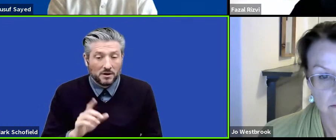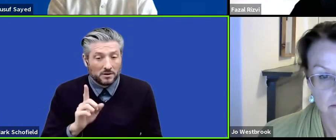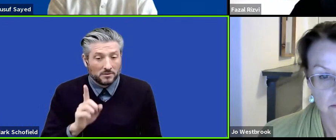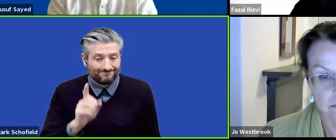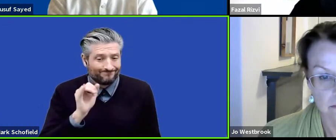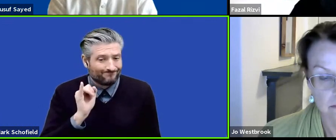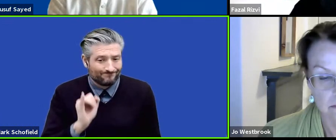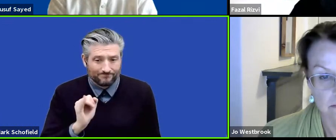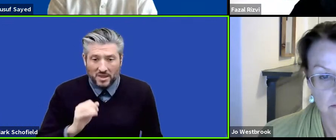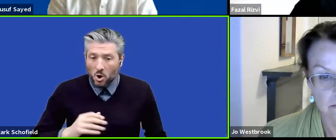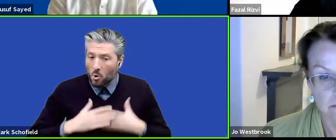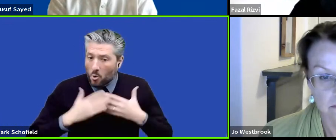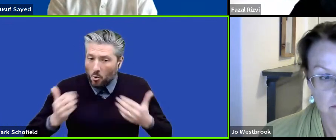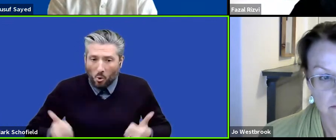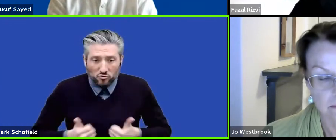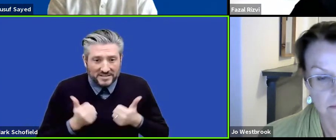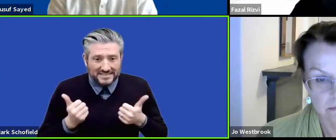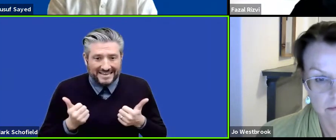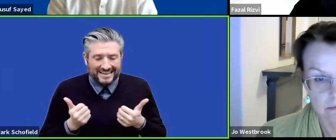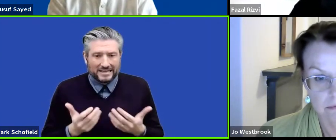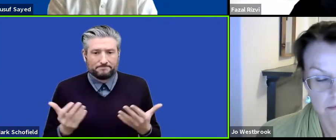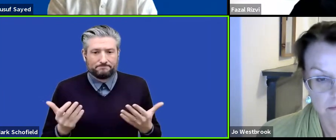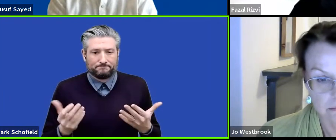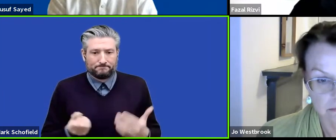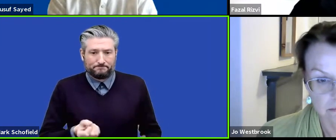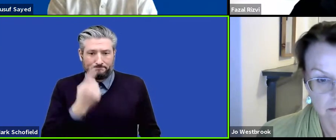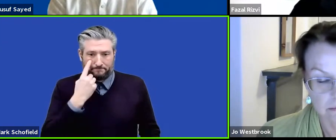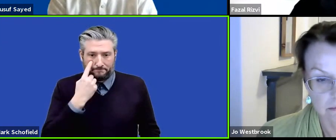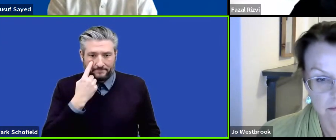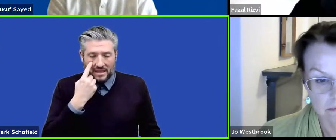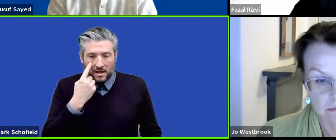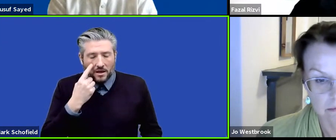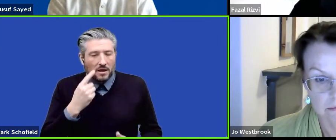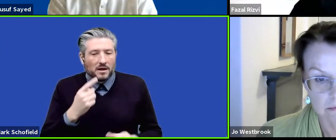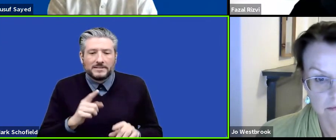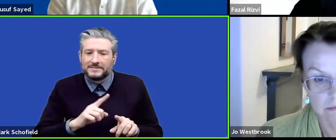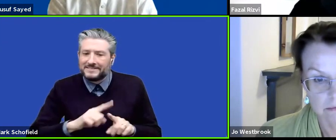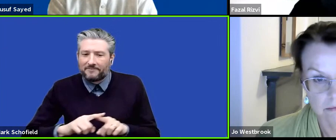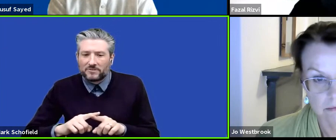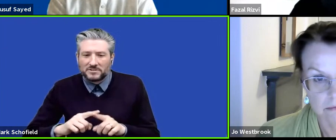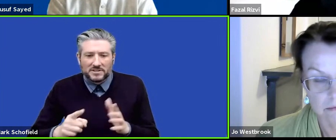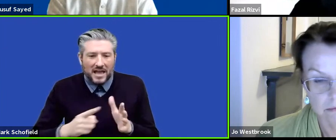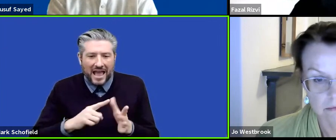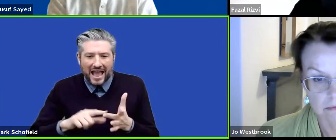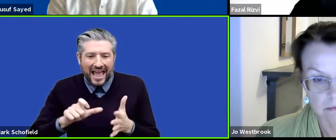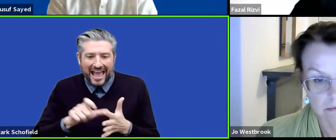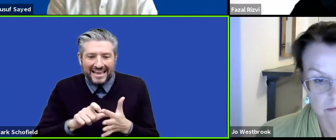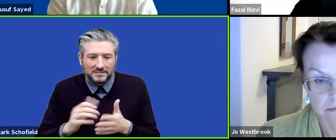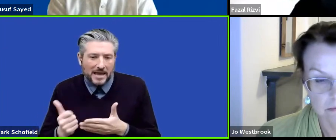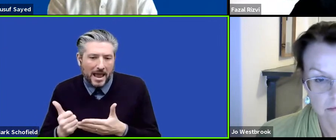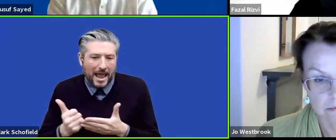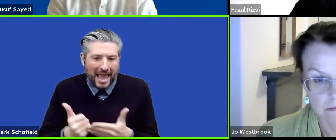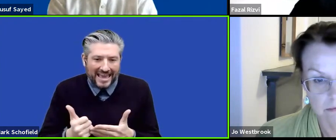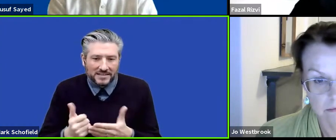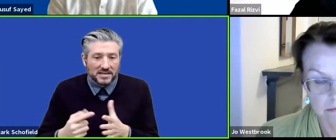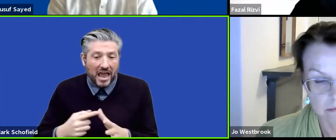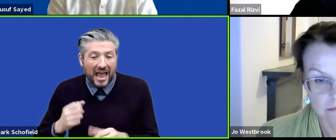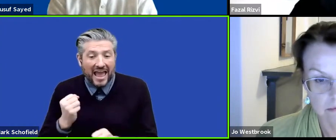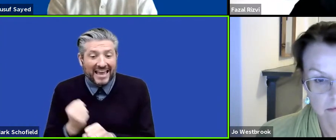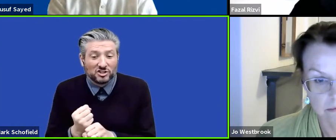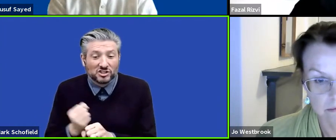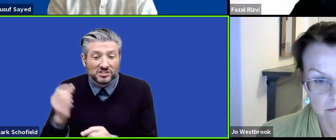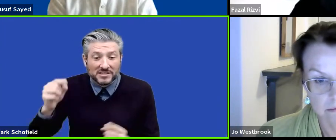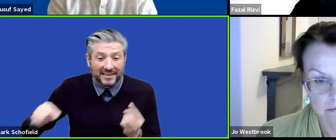is becoming clear that the aid agencies, for example, which had actually, in the name of global